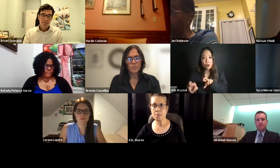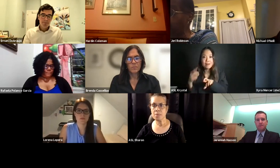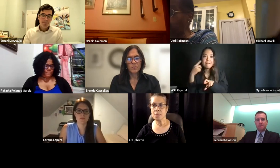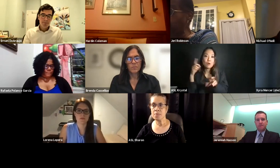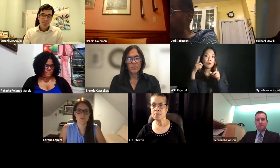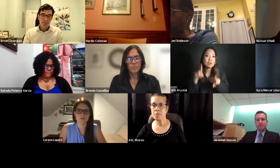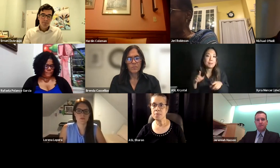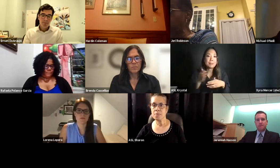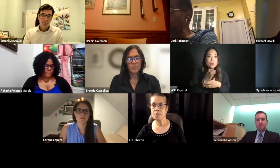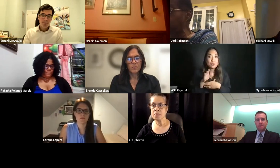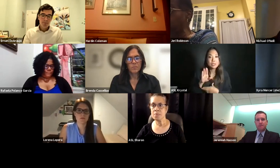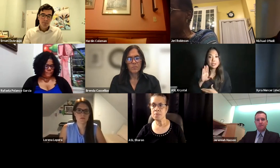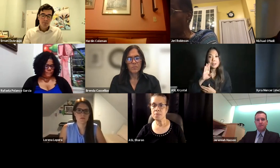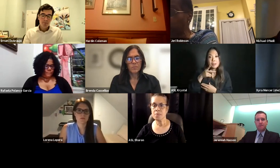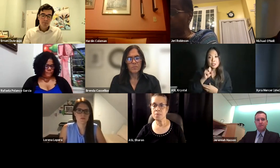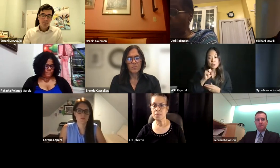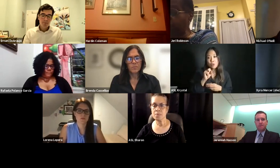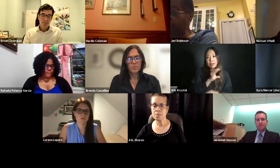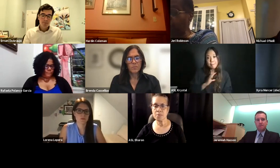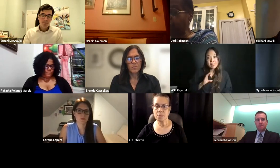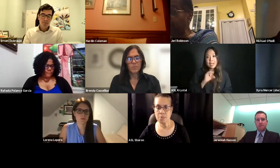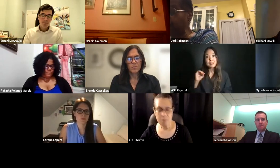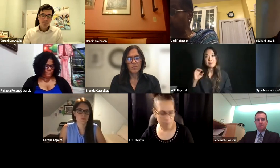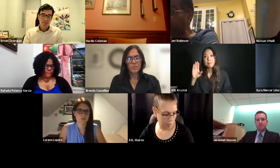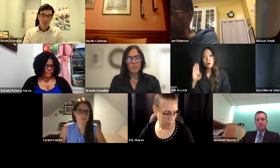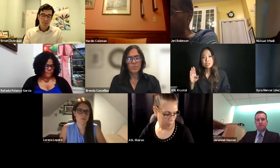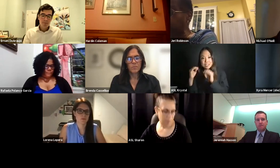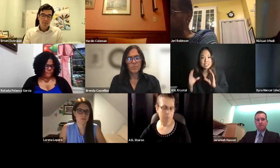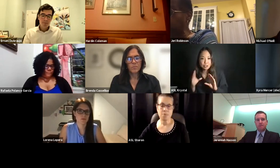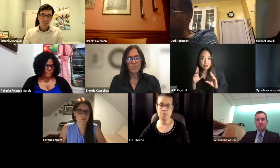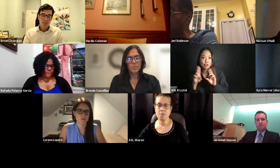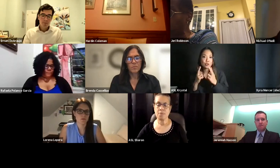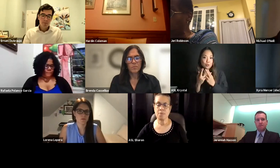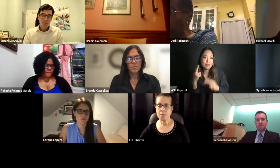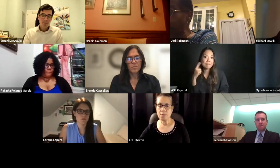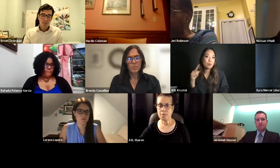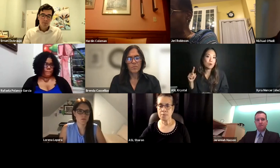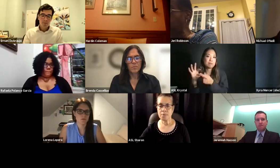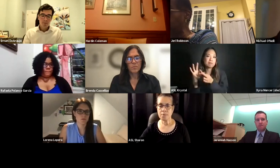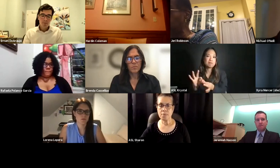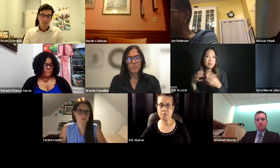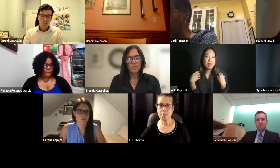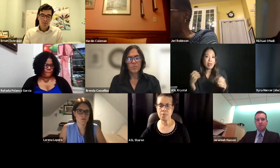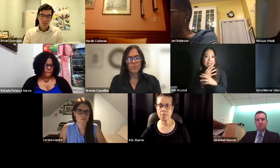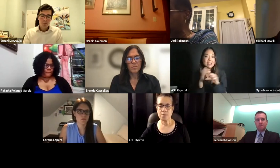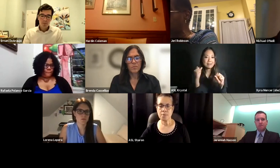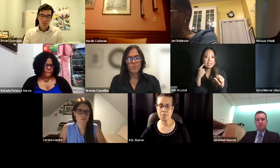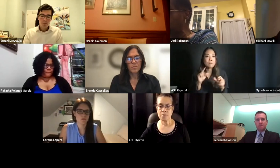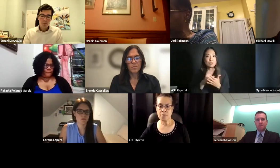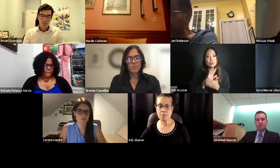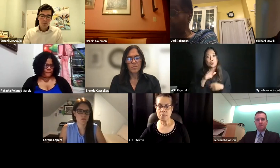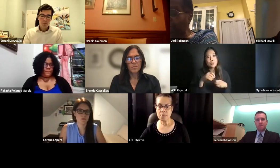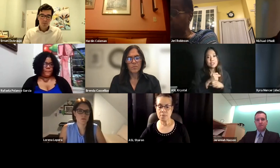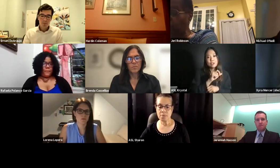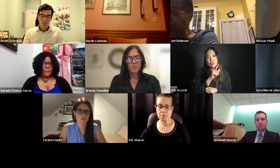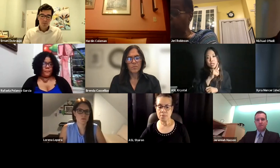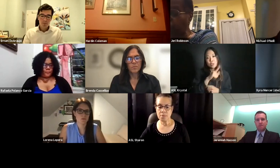committee and the boston teachers union regarding health and safety for school year 21-22 the commit committee